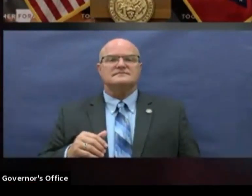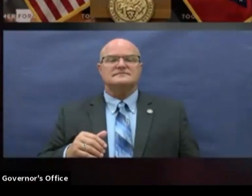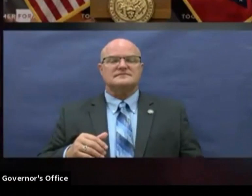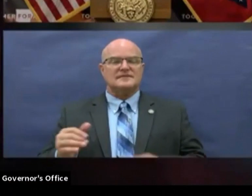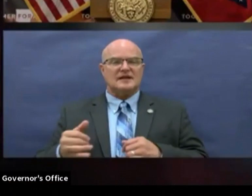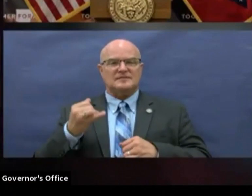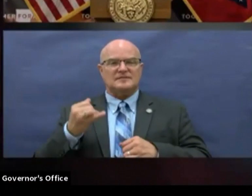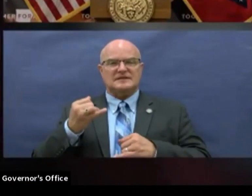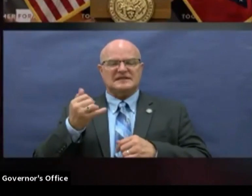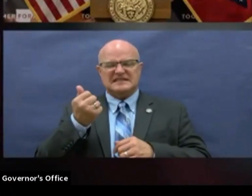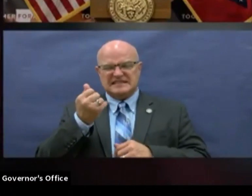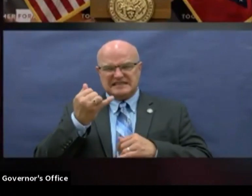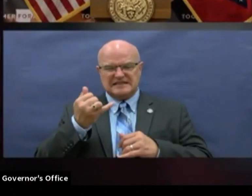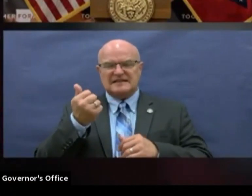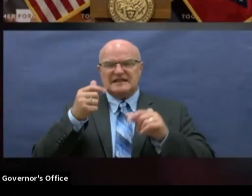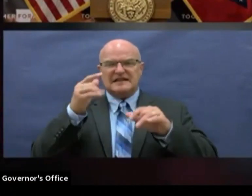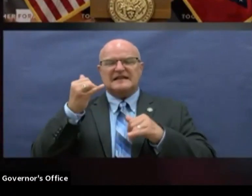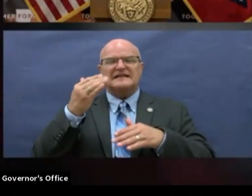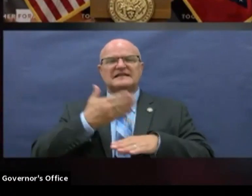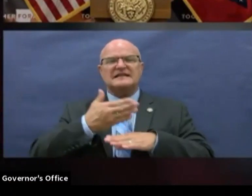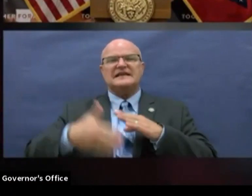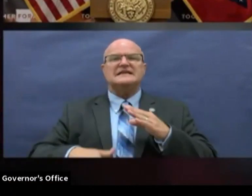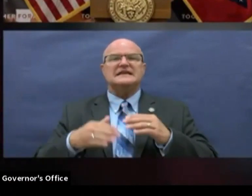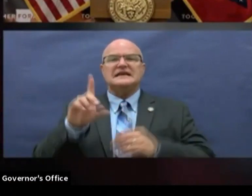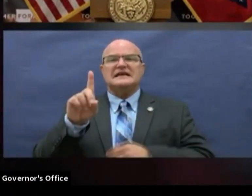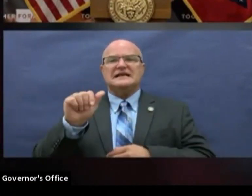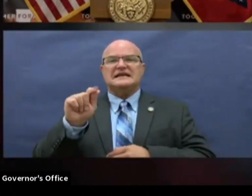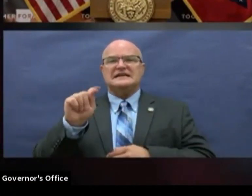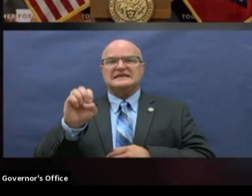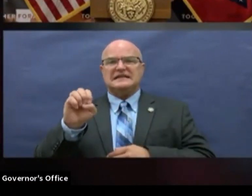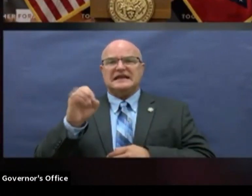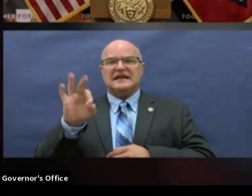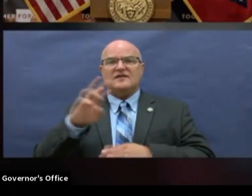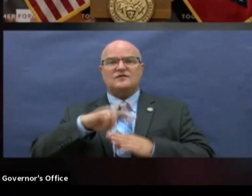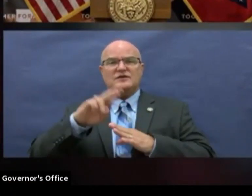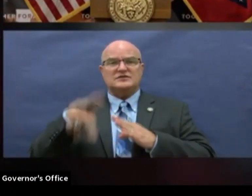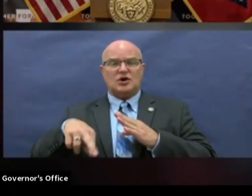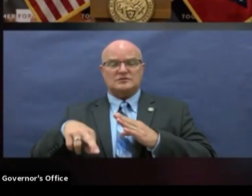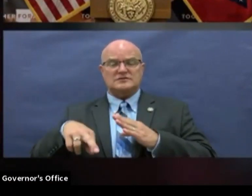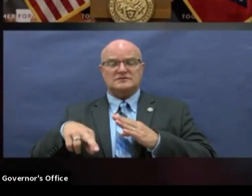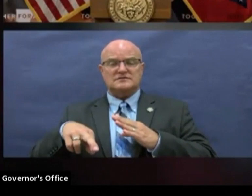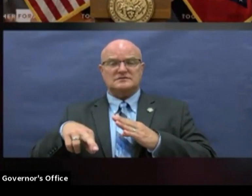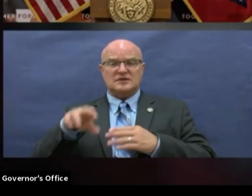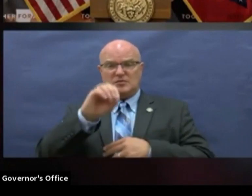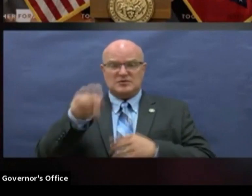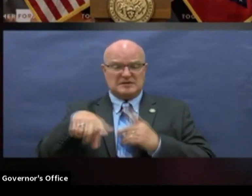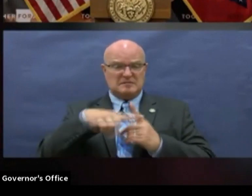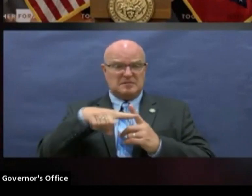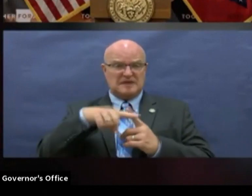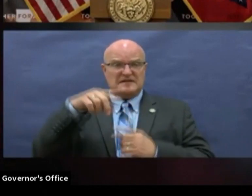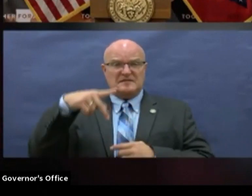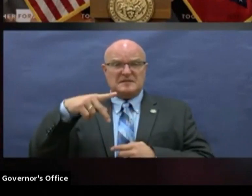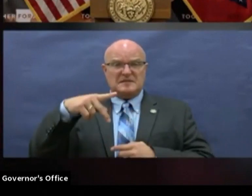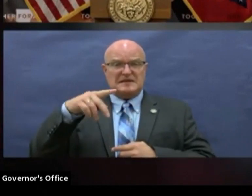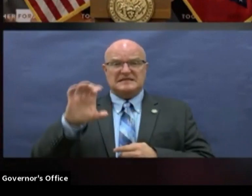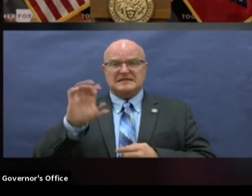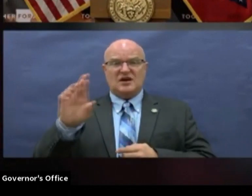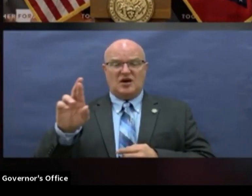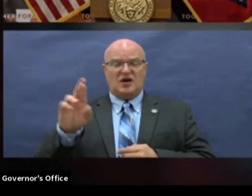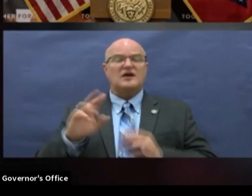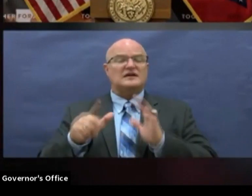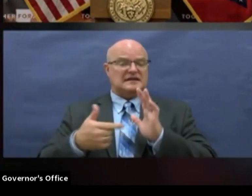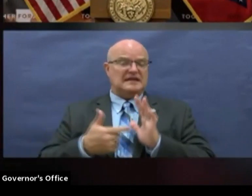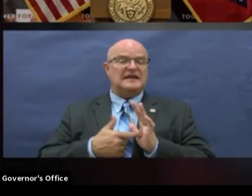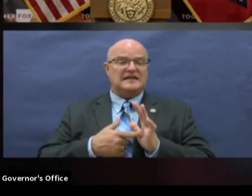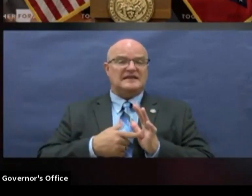here. This is the by data result, the percent positive PCR test. So this